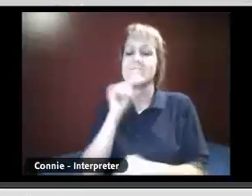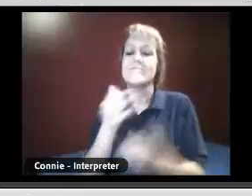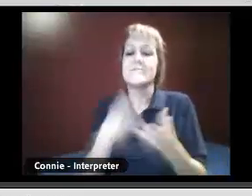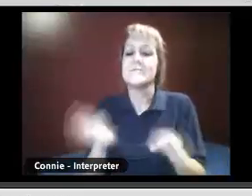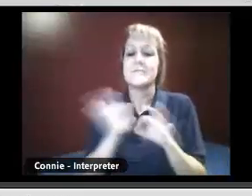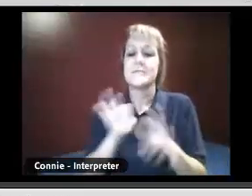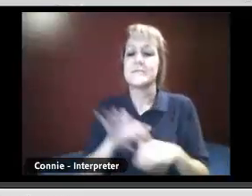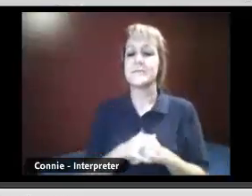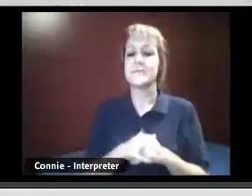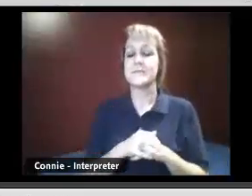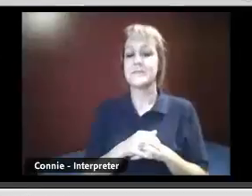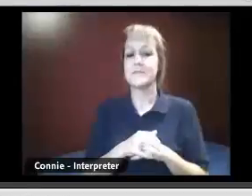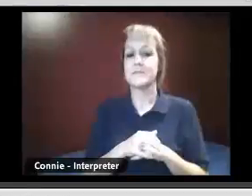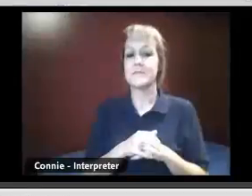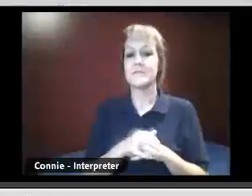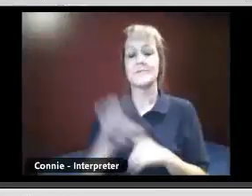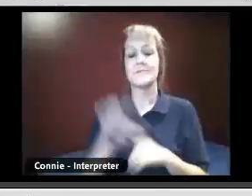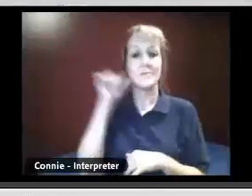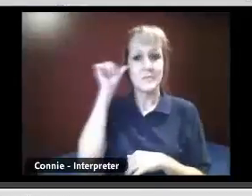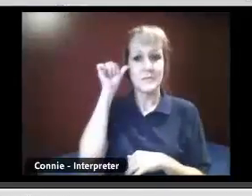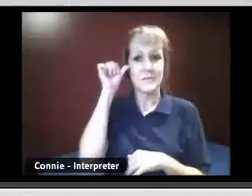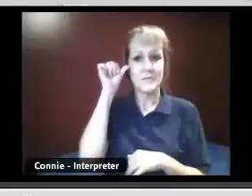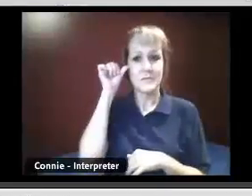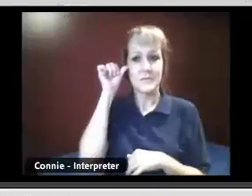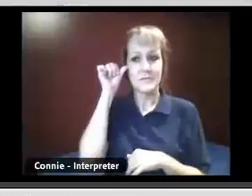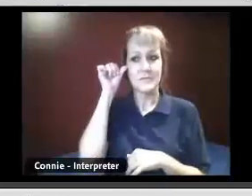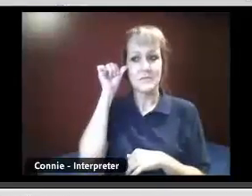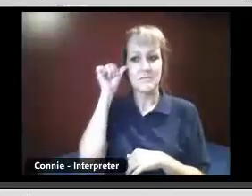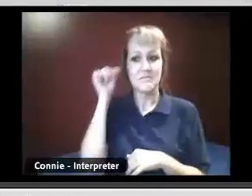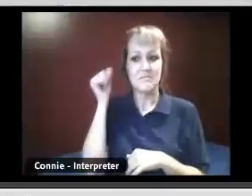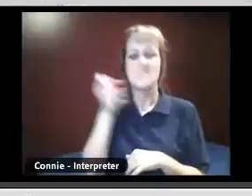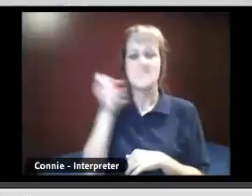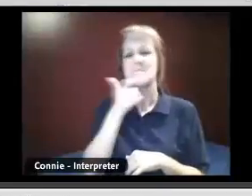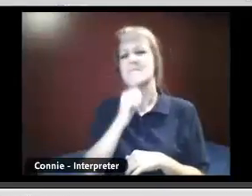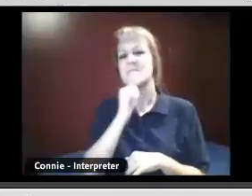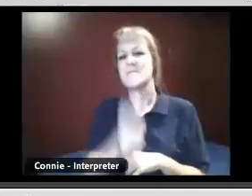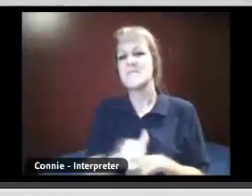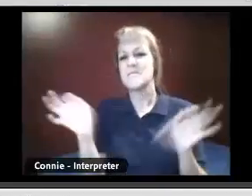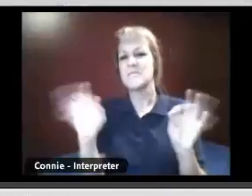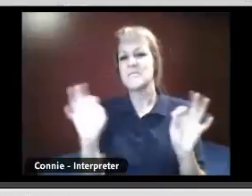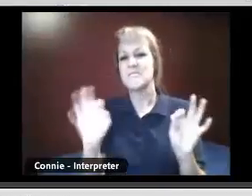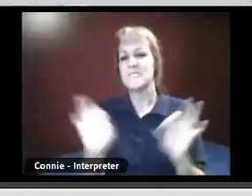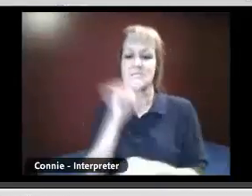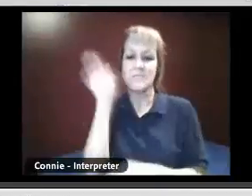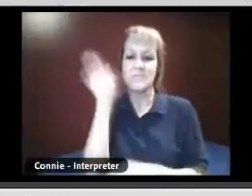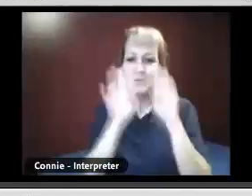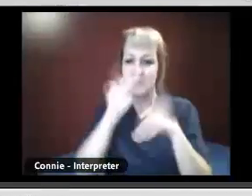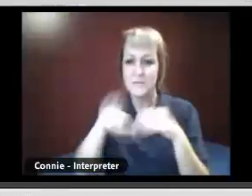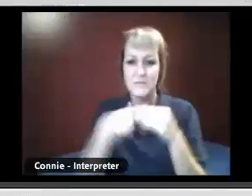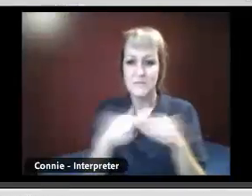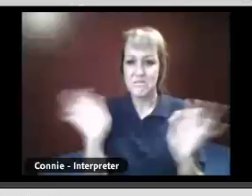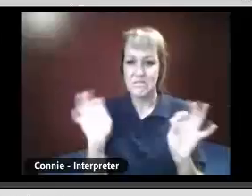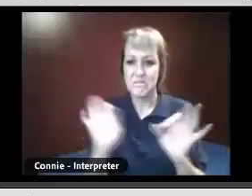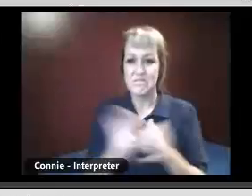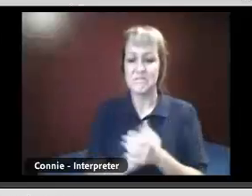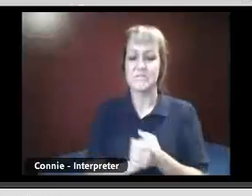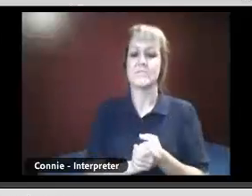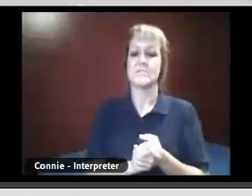there's where don't sweat the small stuff comes in. Let it go. Uh, if